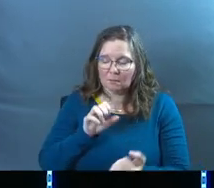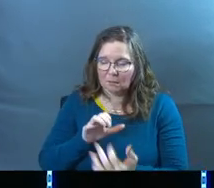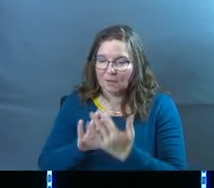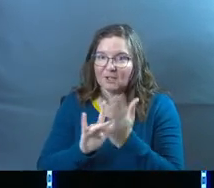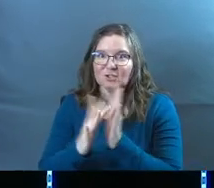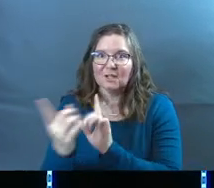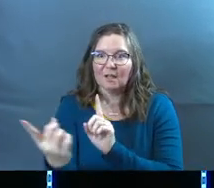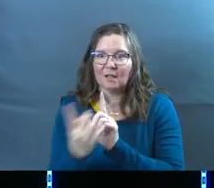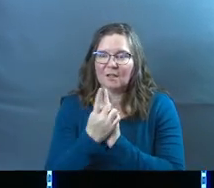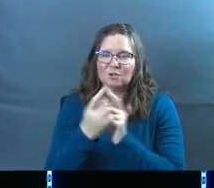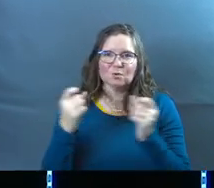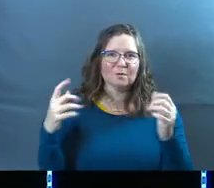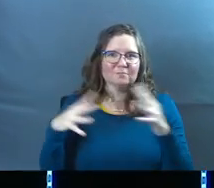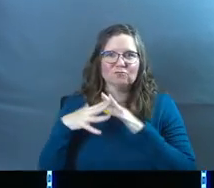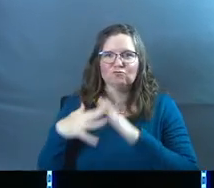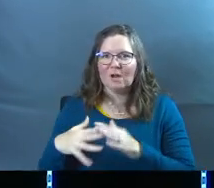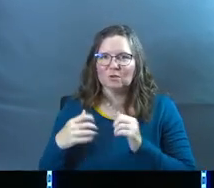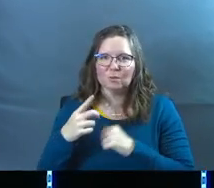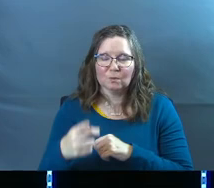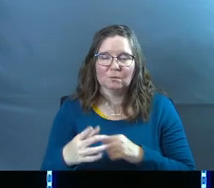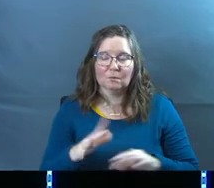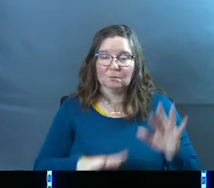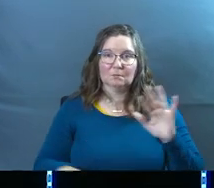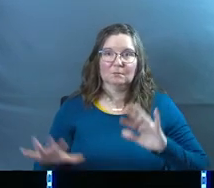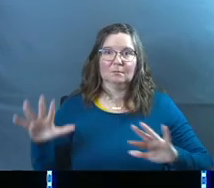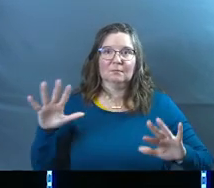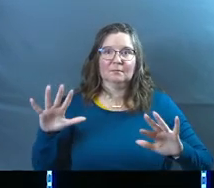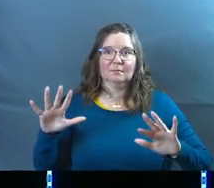and Jesus is there to fight you.